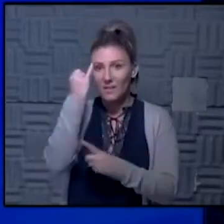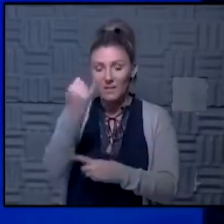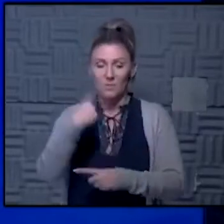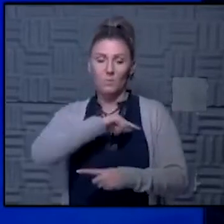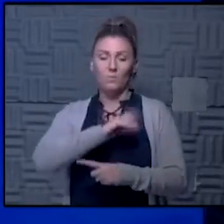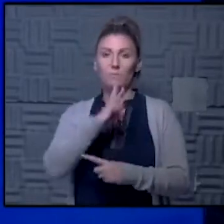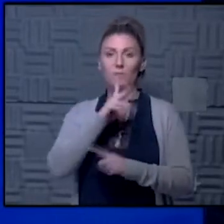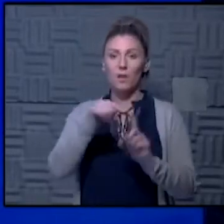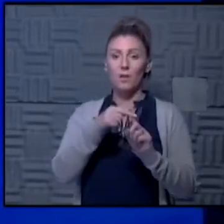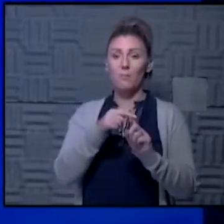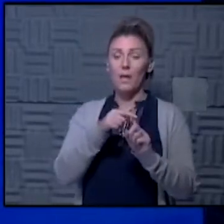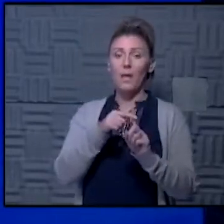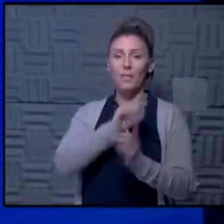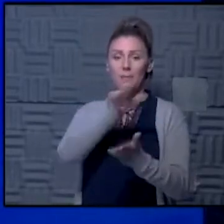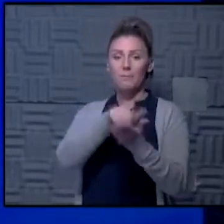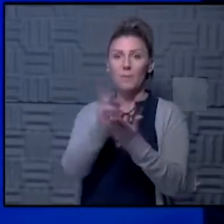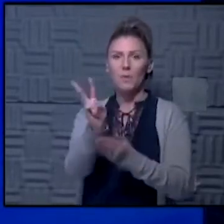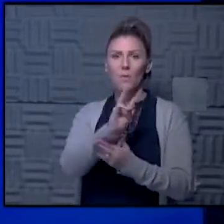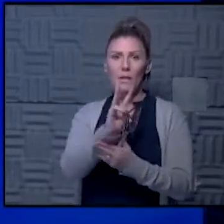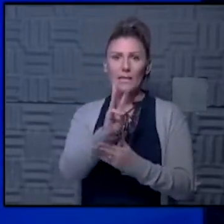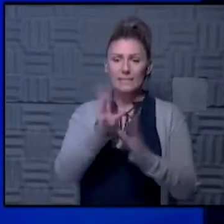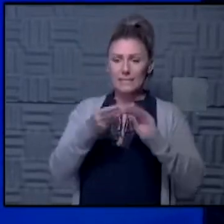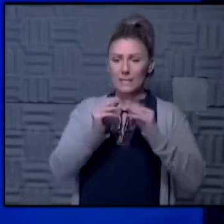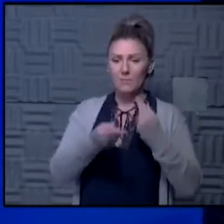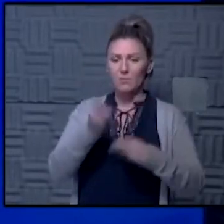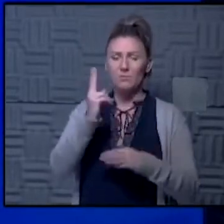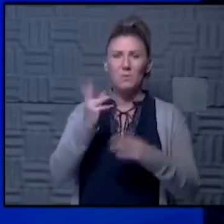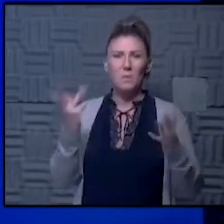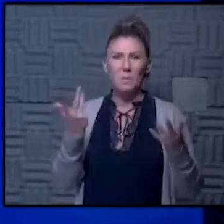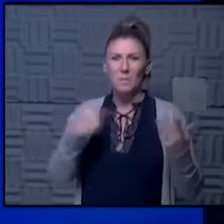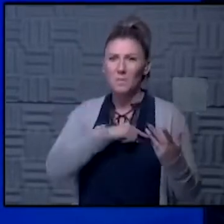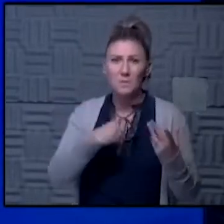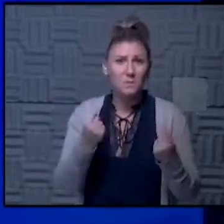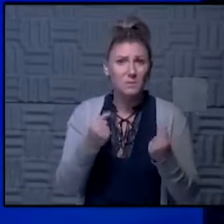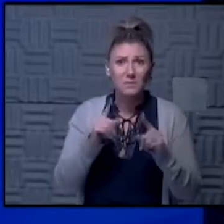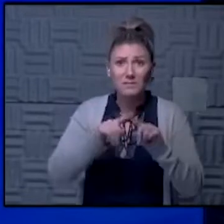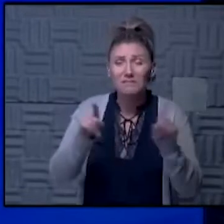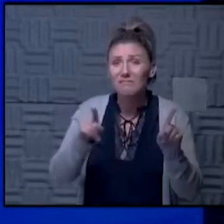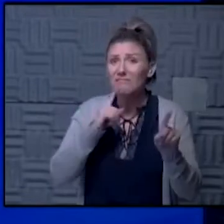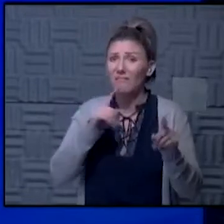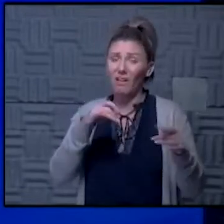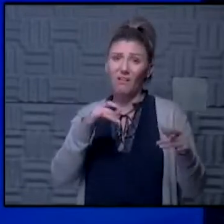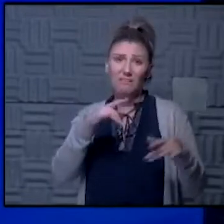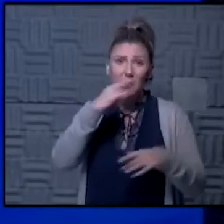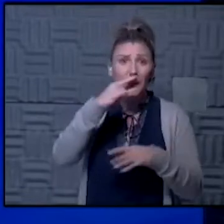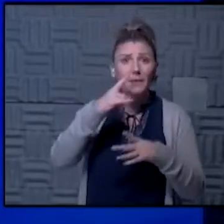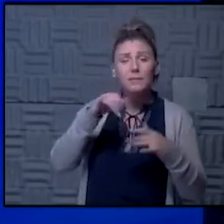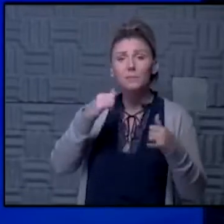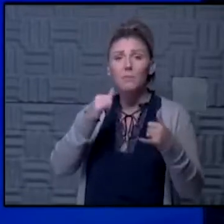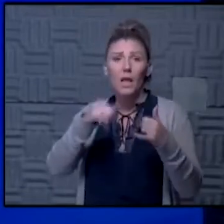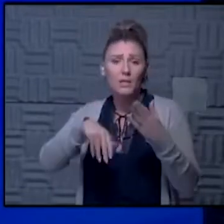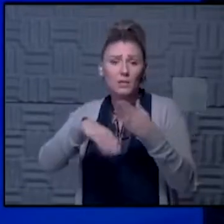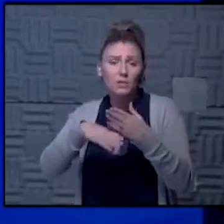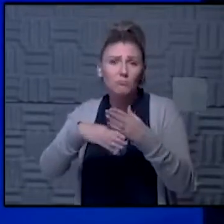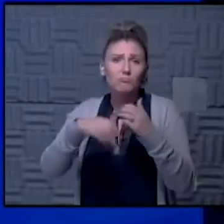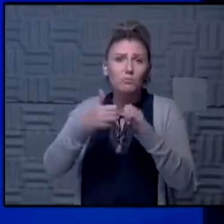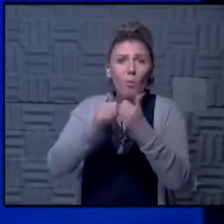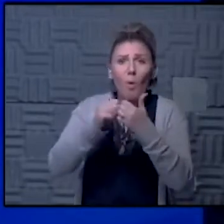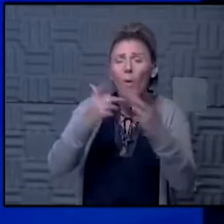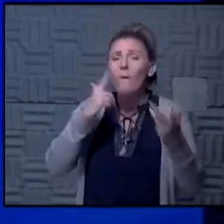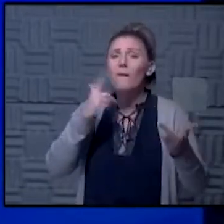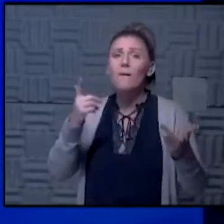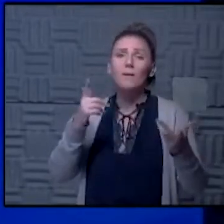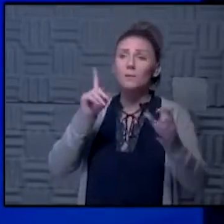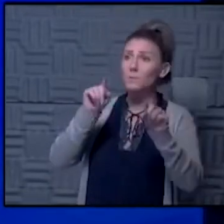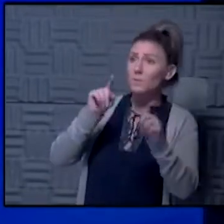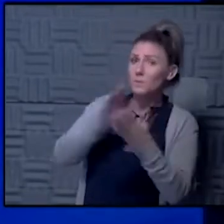how Midwest is having higher numbers. What are we doing differently? Are kids playing sports, going back to school in other places, not